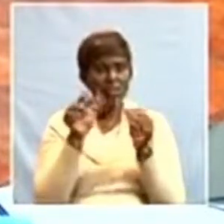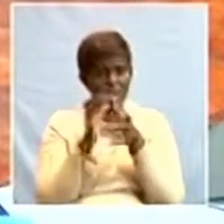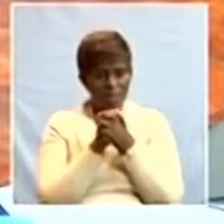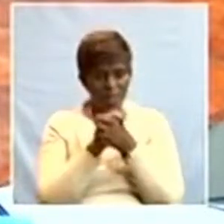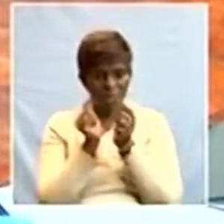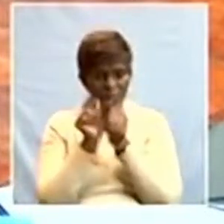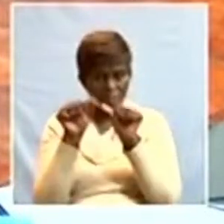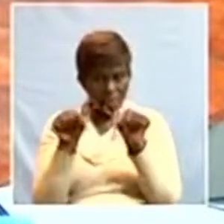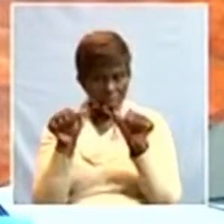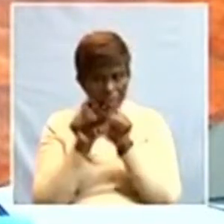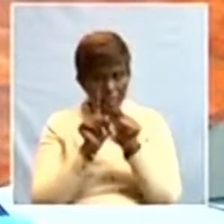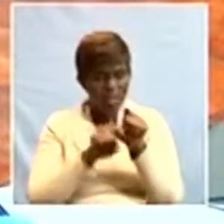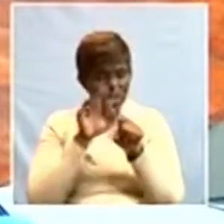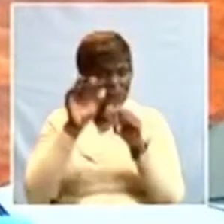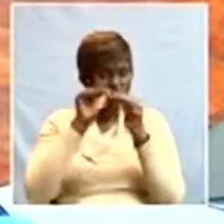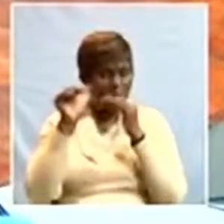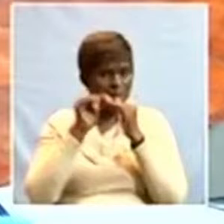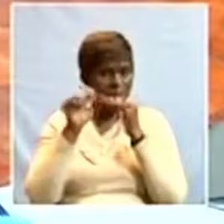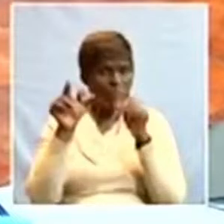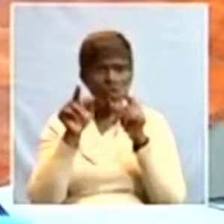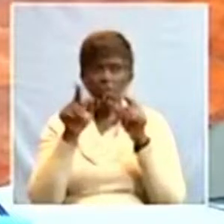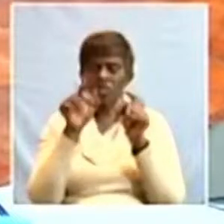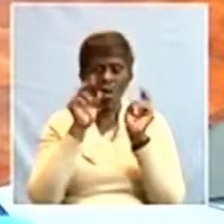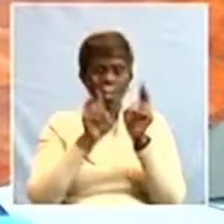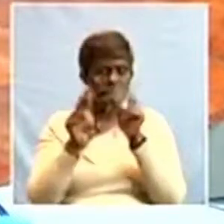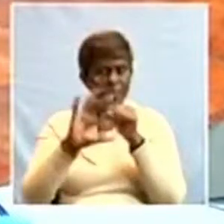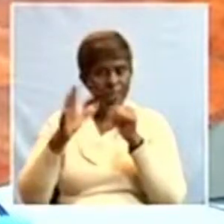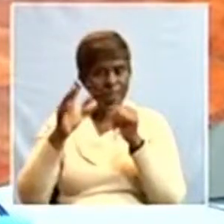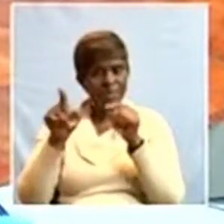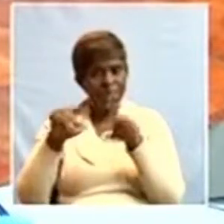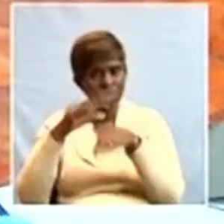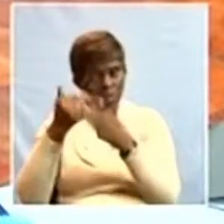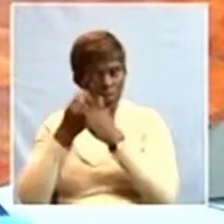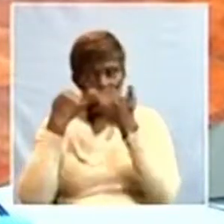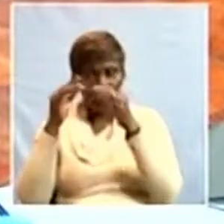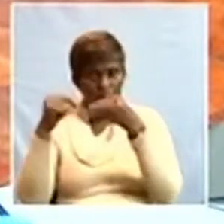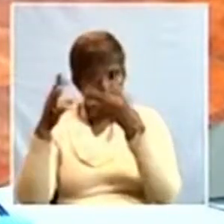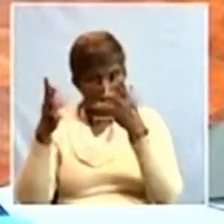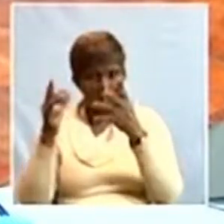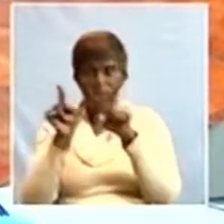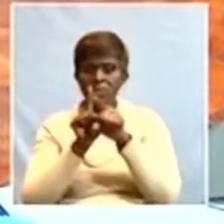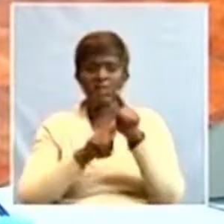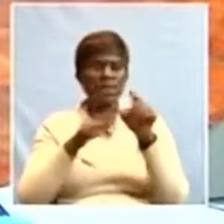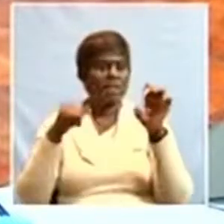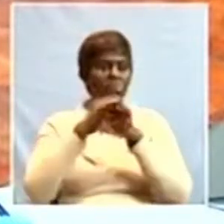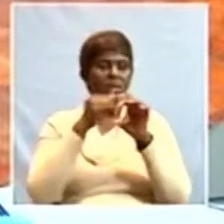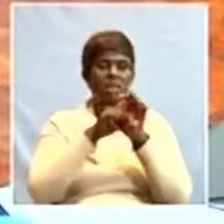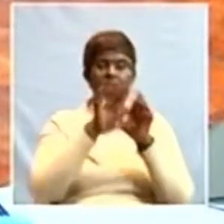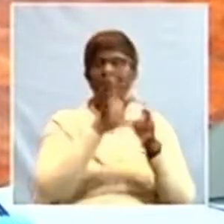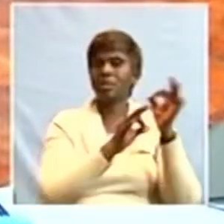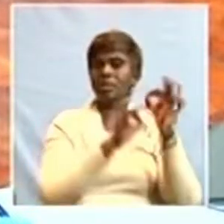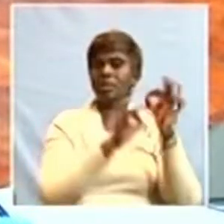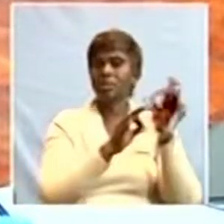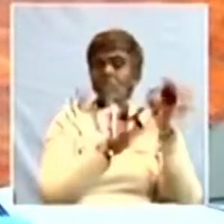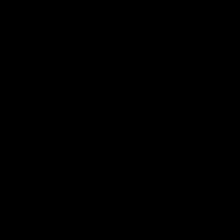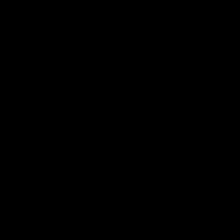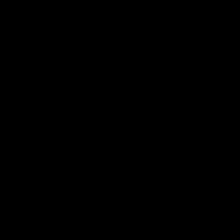with the auditors at ministerial level, you respond, you give them all the information. They will not include it in the submission.